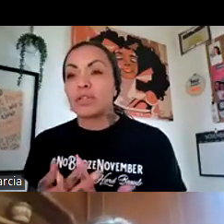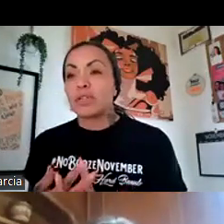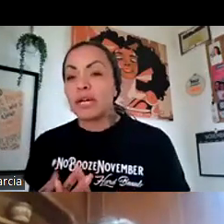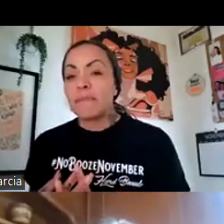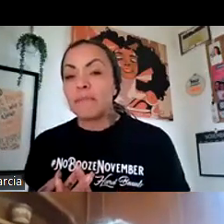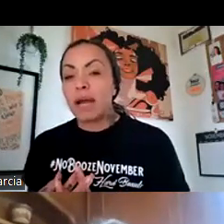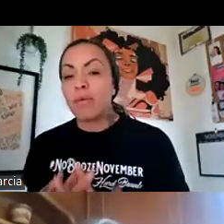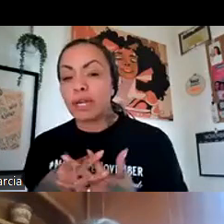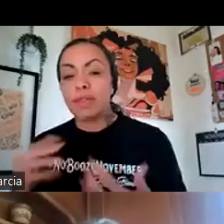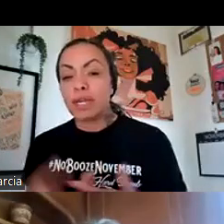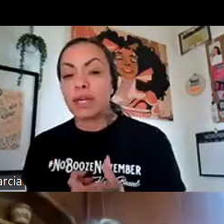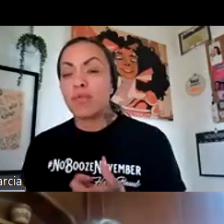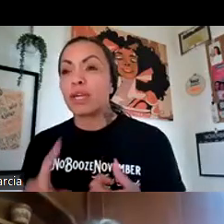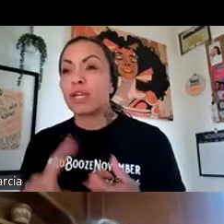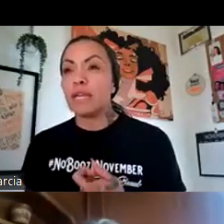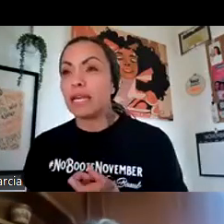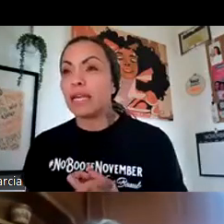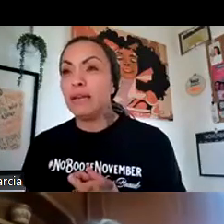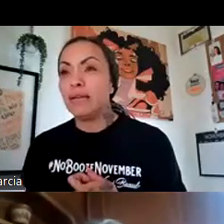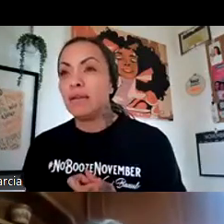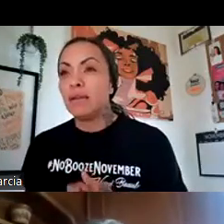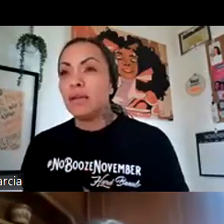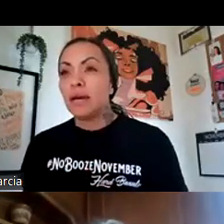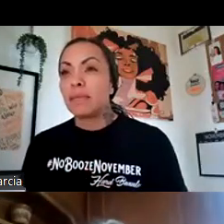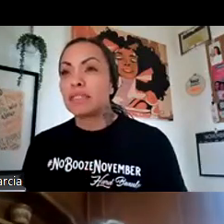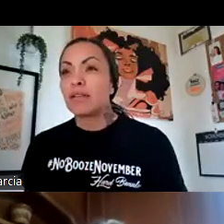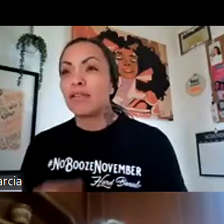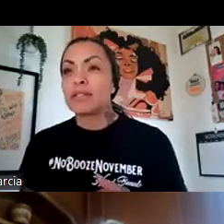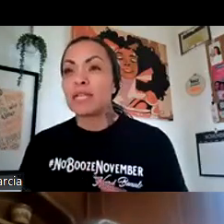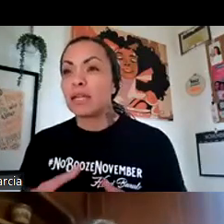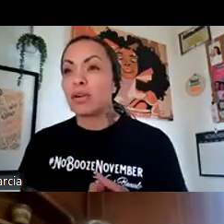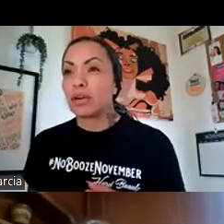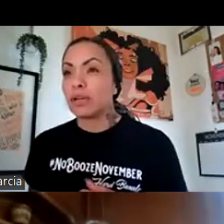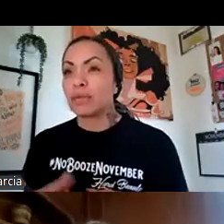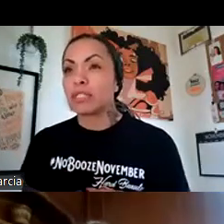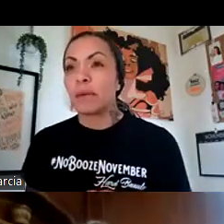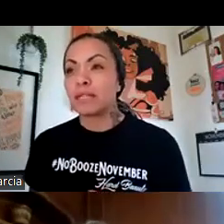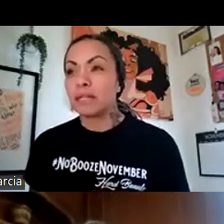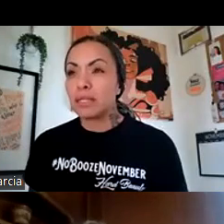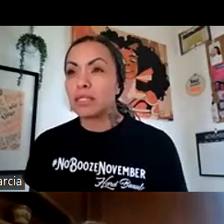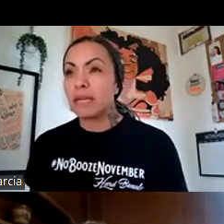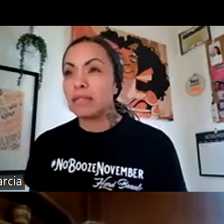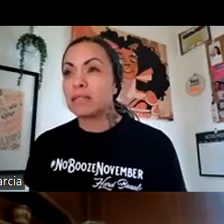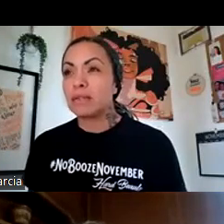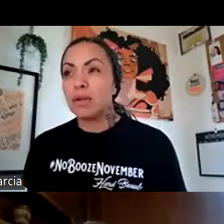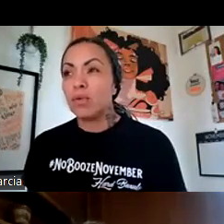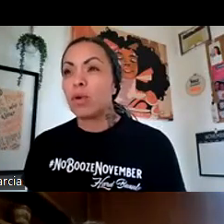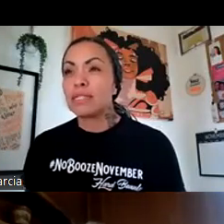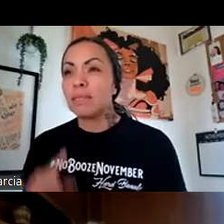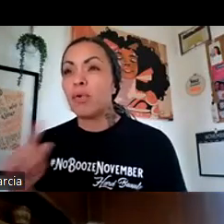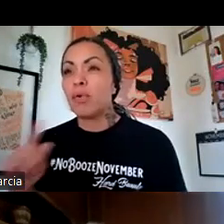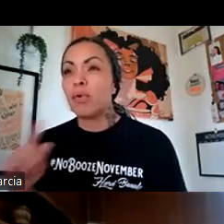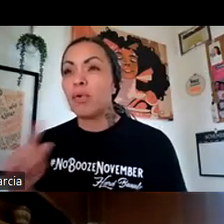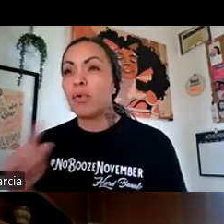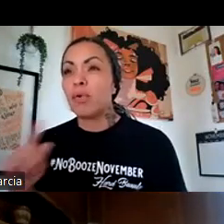all, council, I want you to think of what you need to feel seen, heard, and respected in this space. What